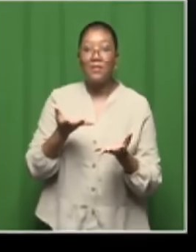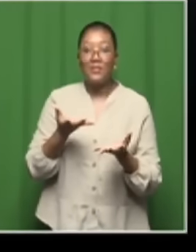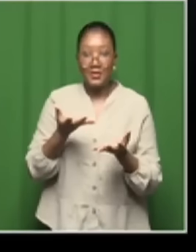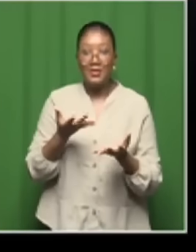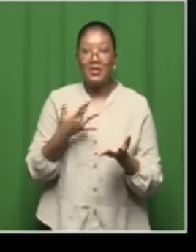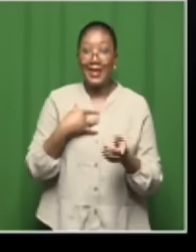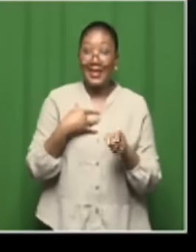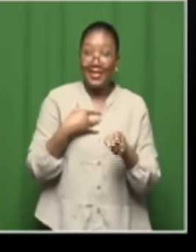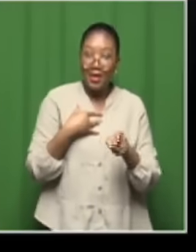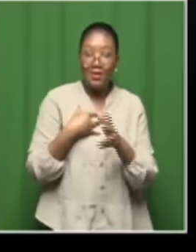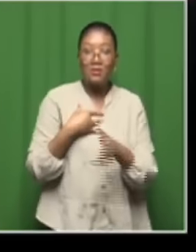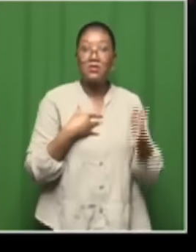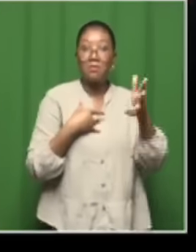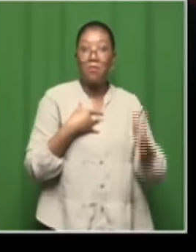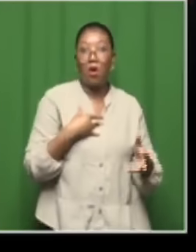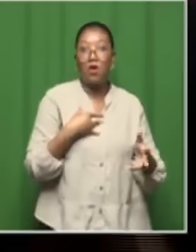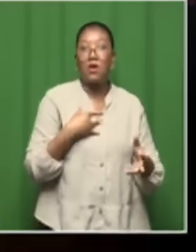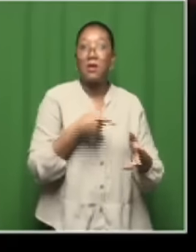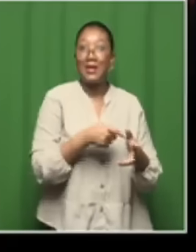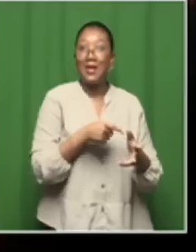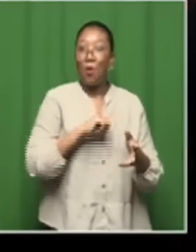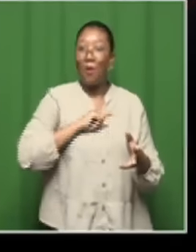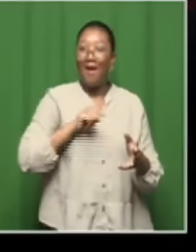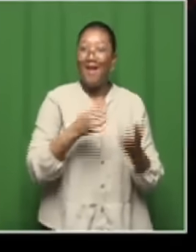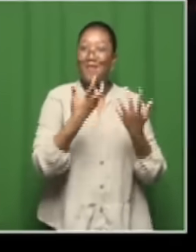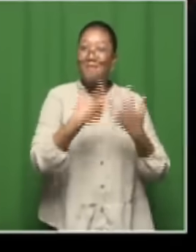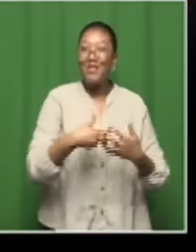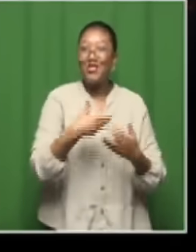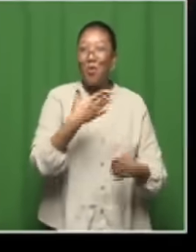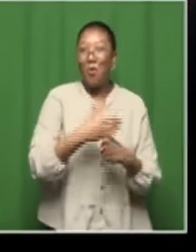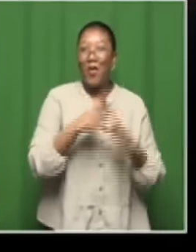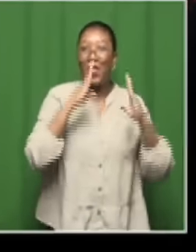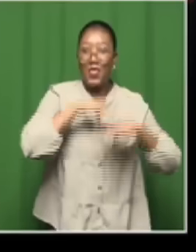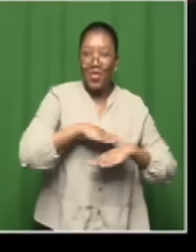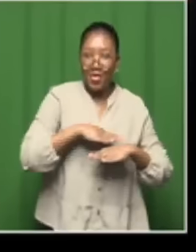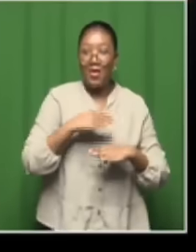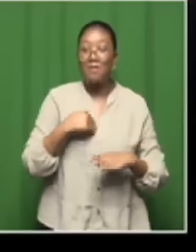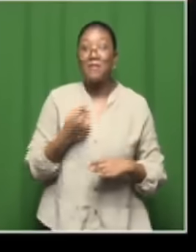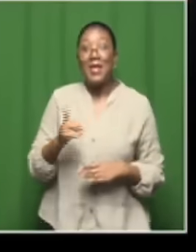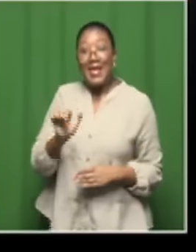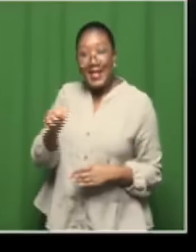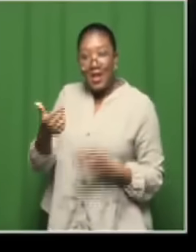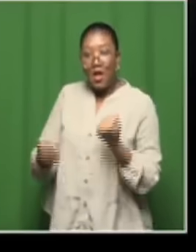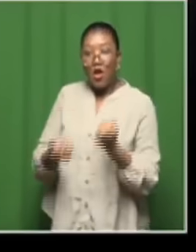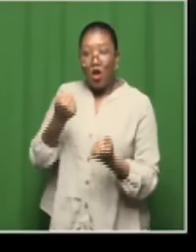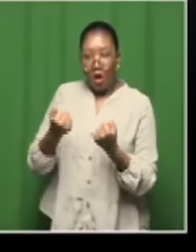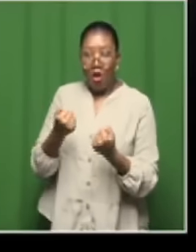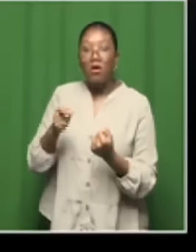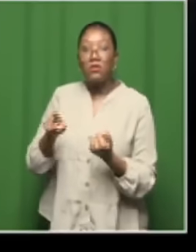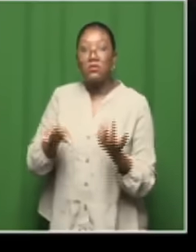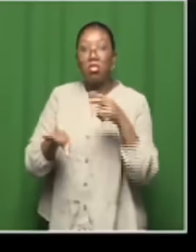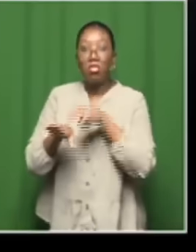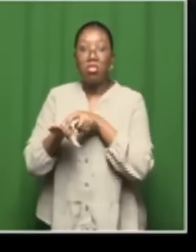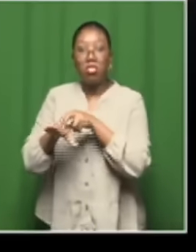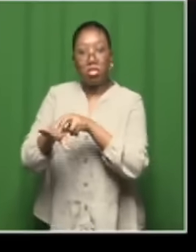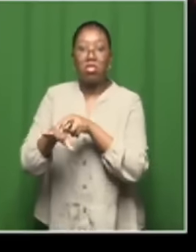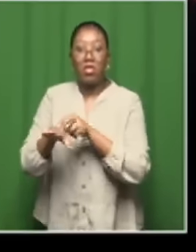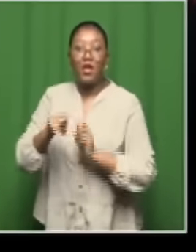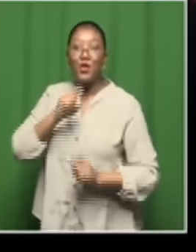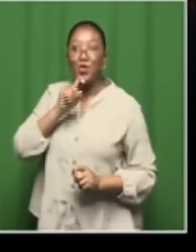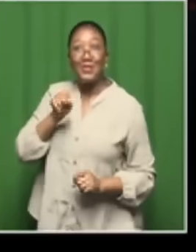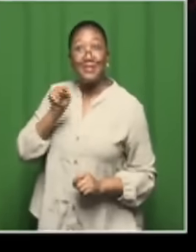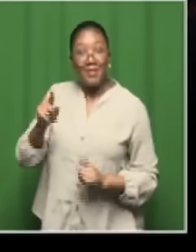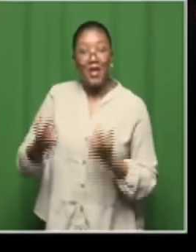and send this to the manufacturer of this machine to actually try and sort out the discrepancies which it has picked